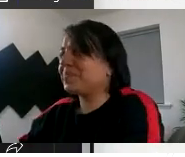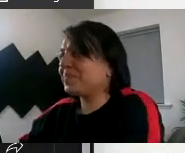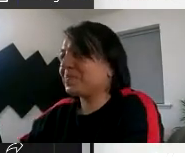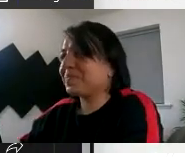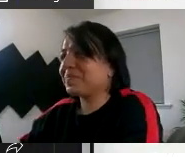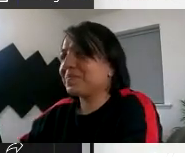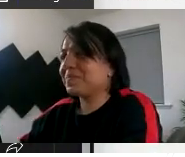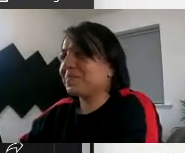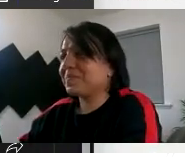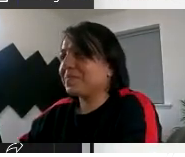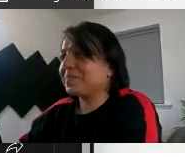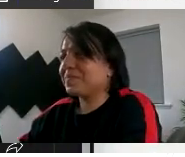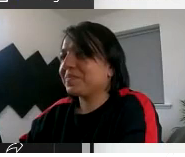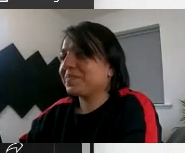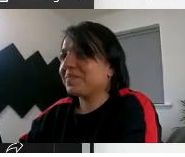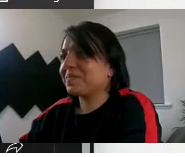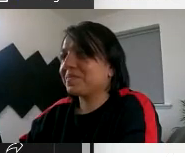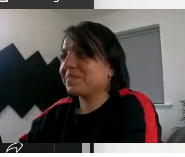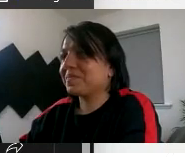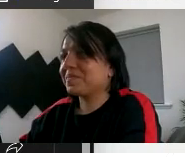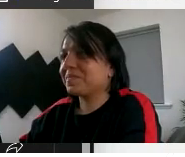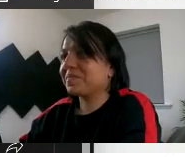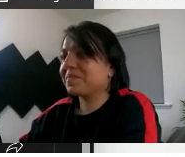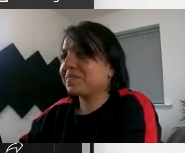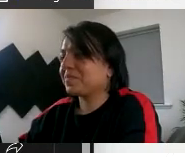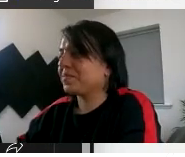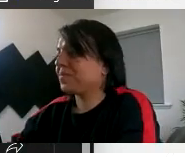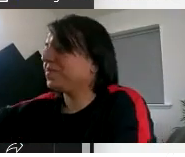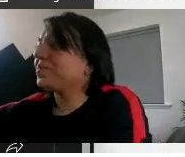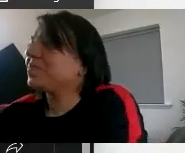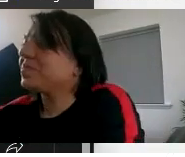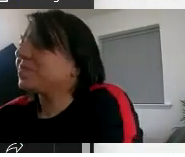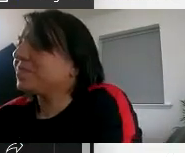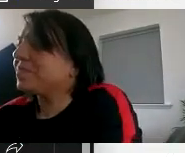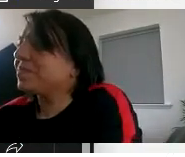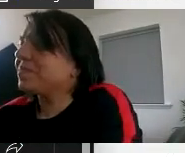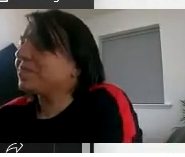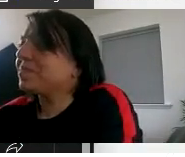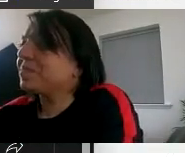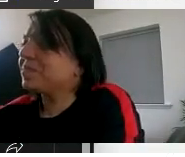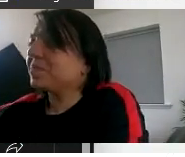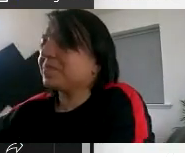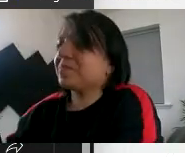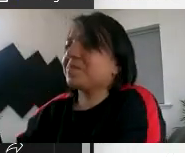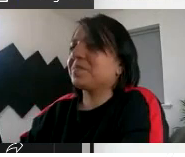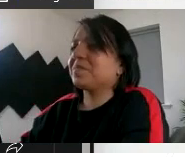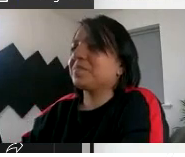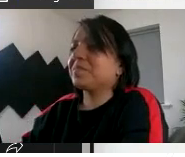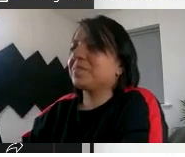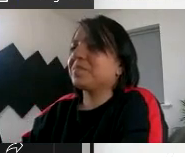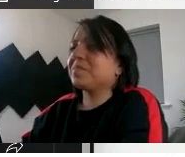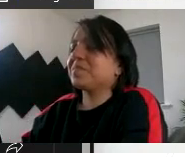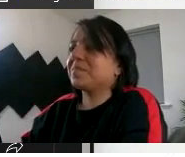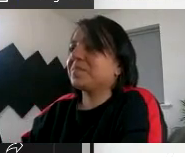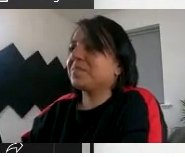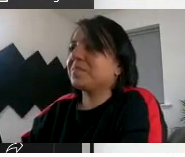mimic it. This for me is one of the hardest accents for me to mimic. One thing I find quite distinctive is that where I would say